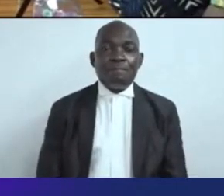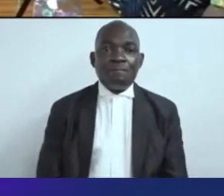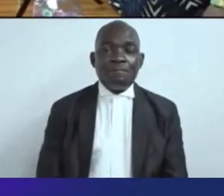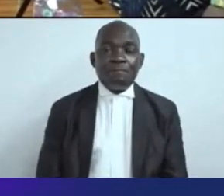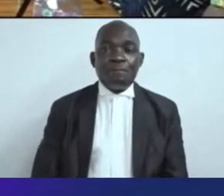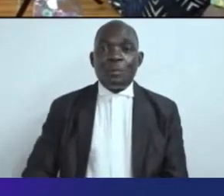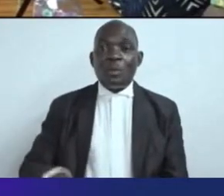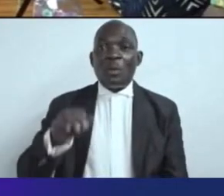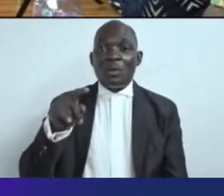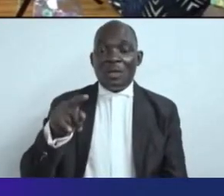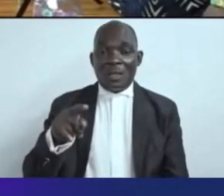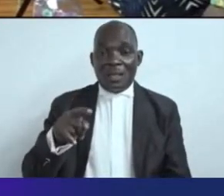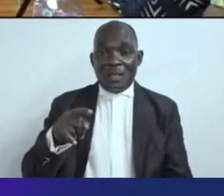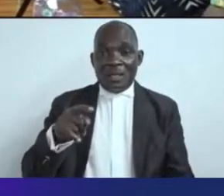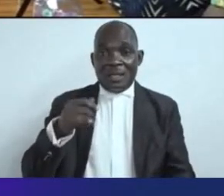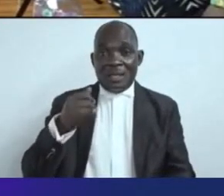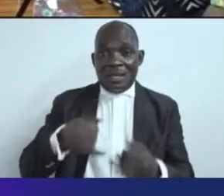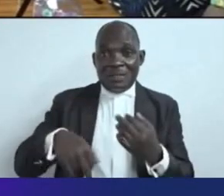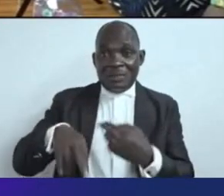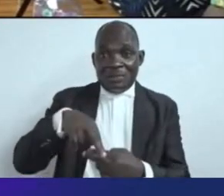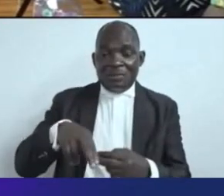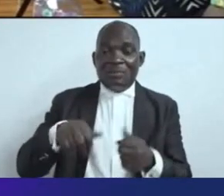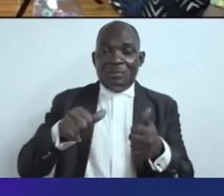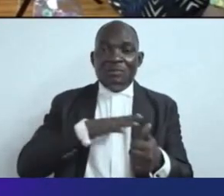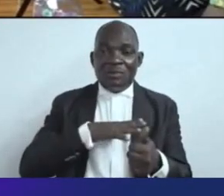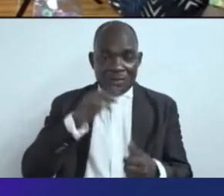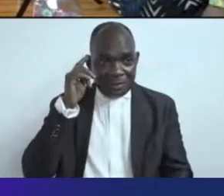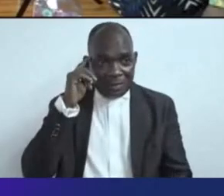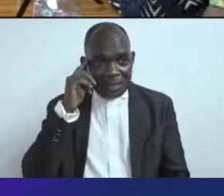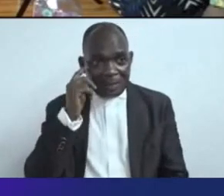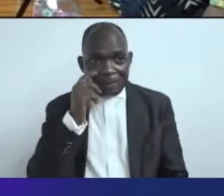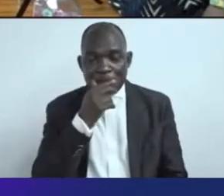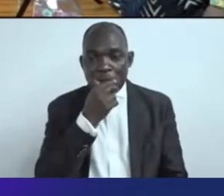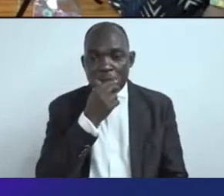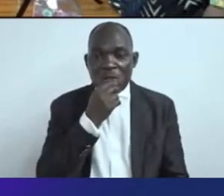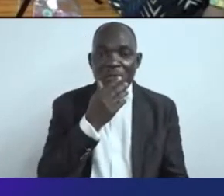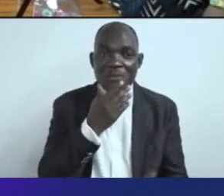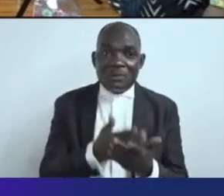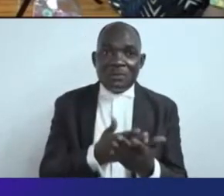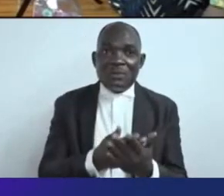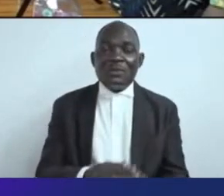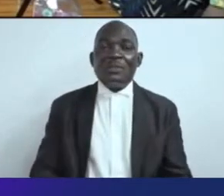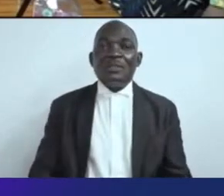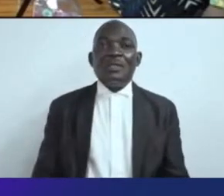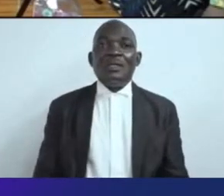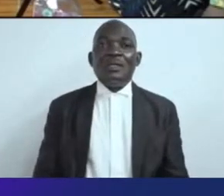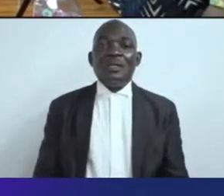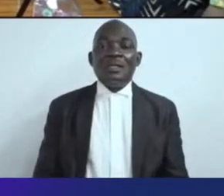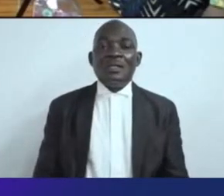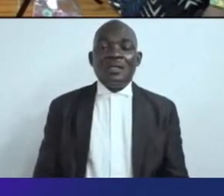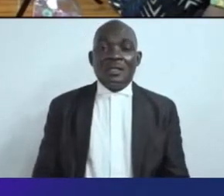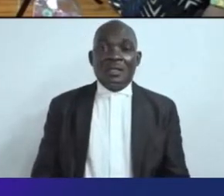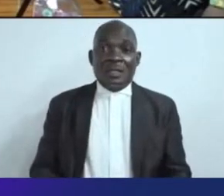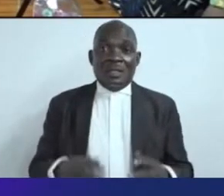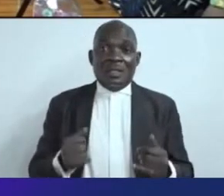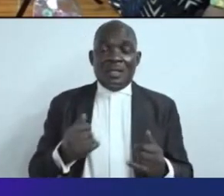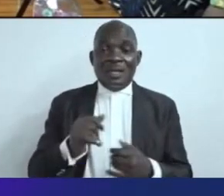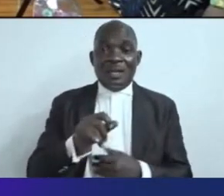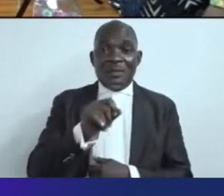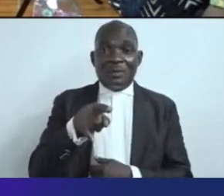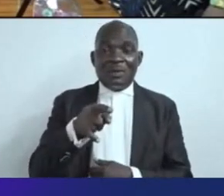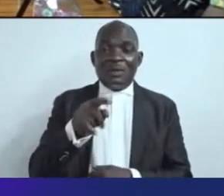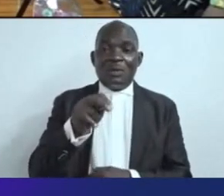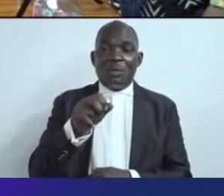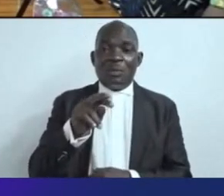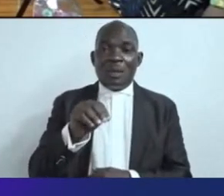You're aware that this is the last round. Okay, yeah. It will be very brief today. So the question from Norman